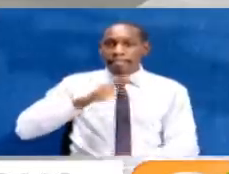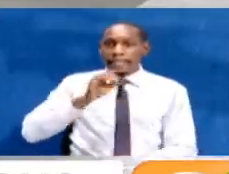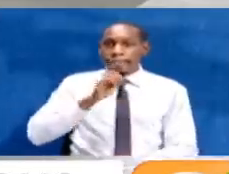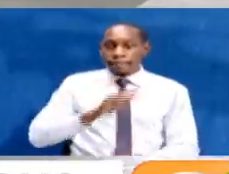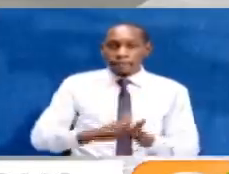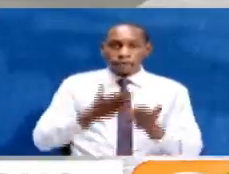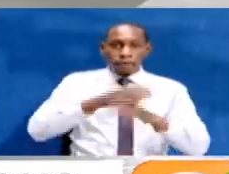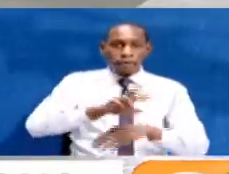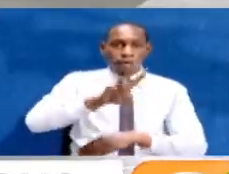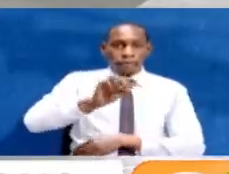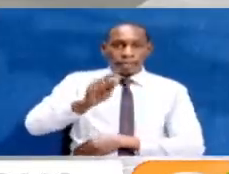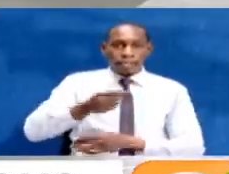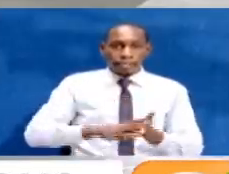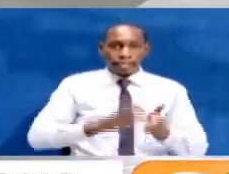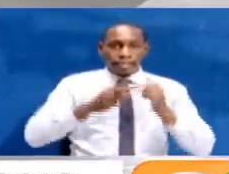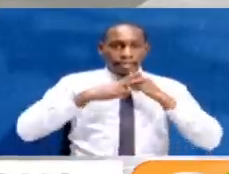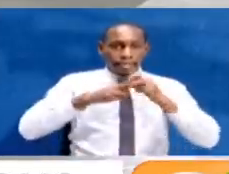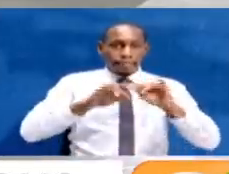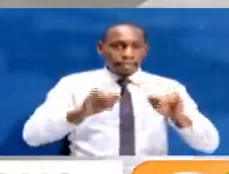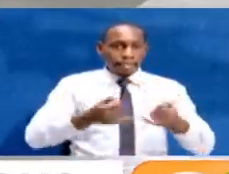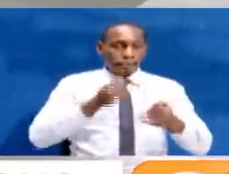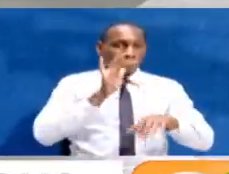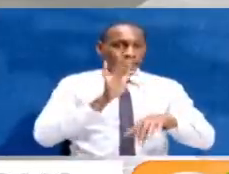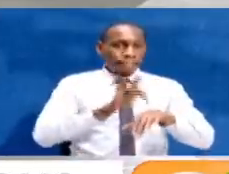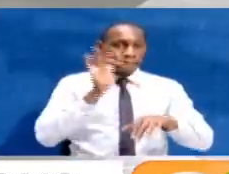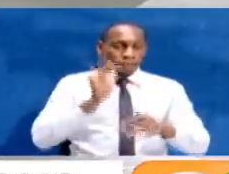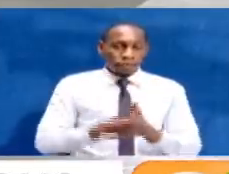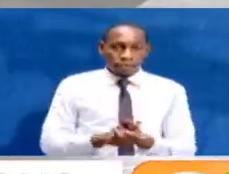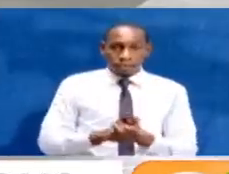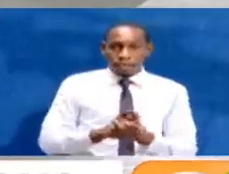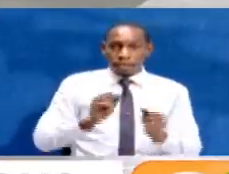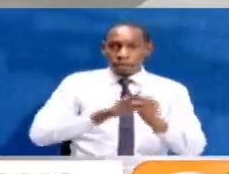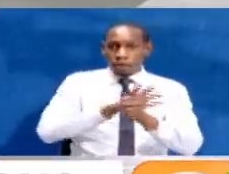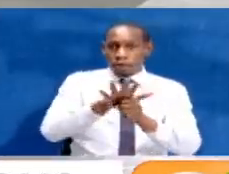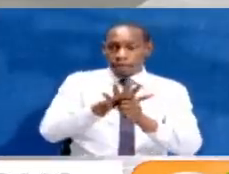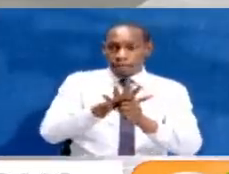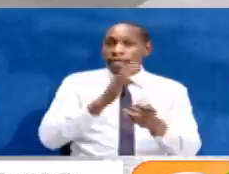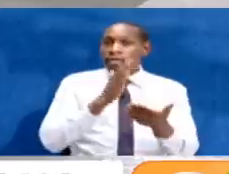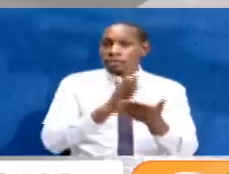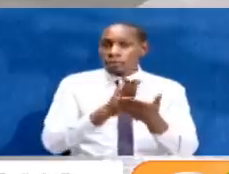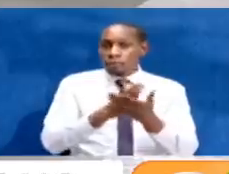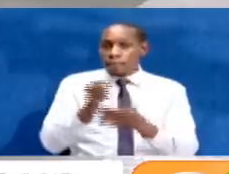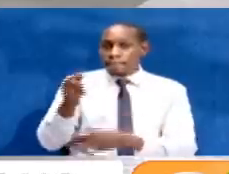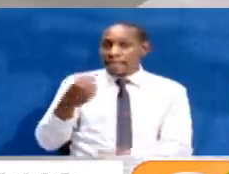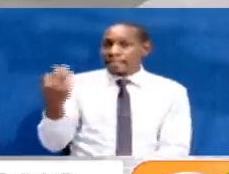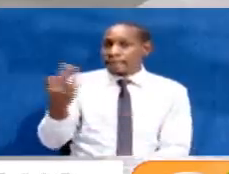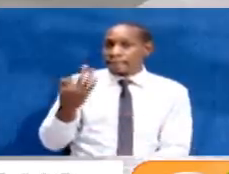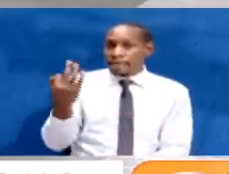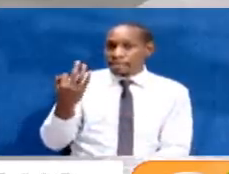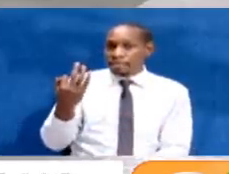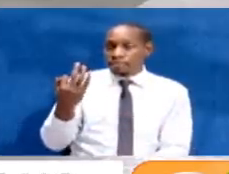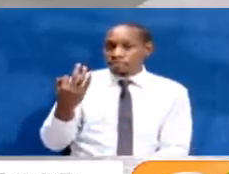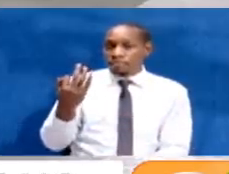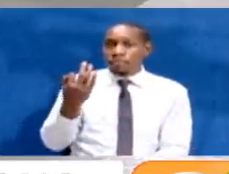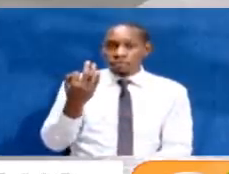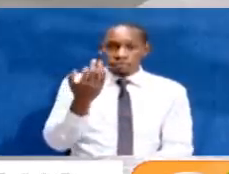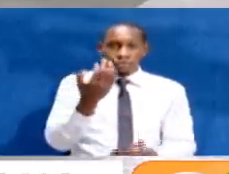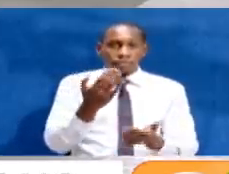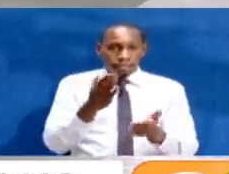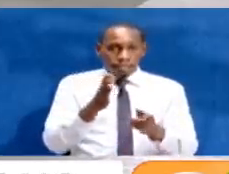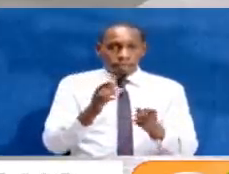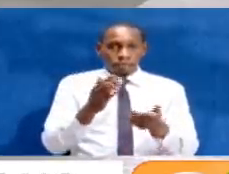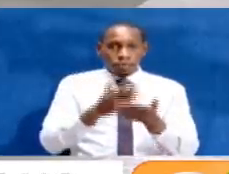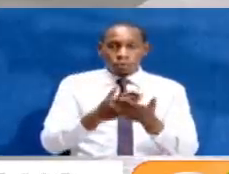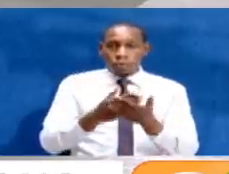over 20,700 new infections of COVID-19. In fact, March is coming close to